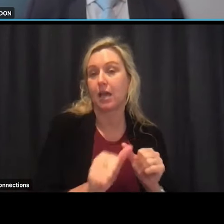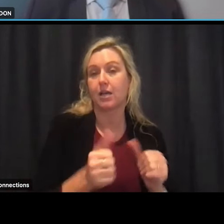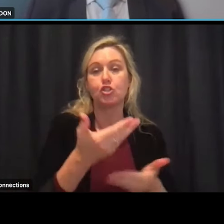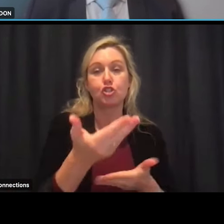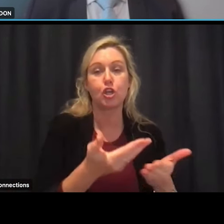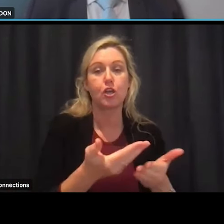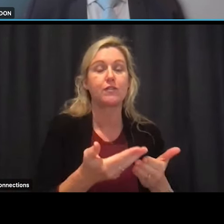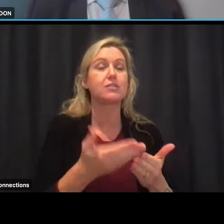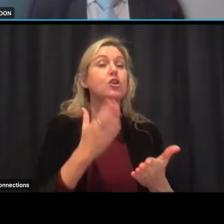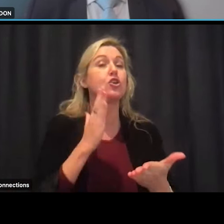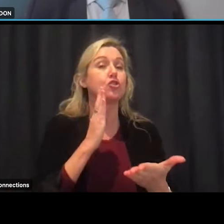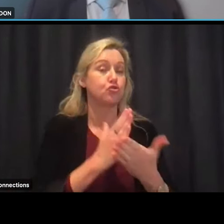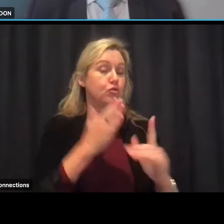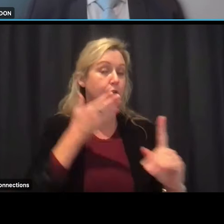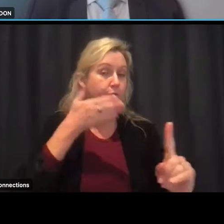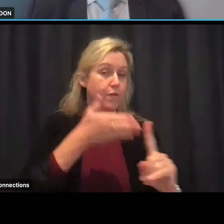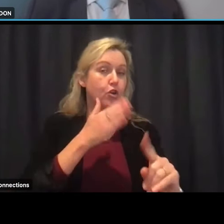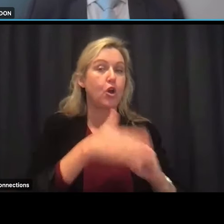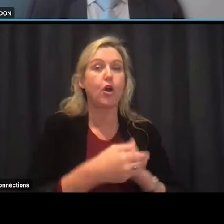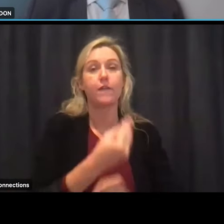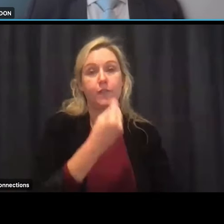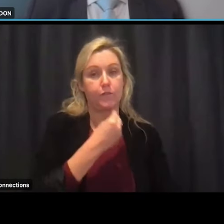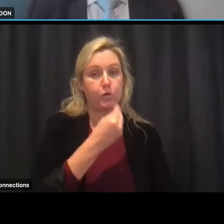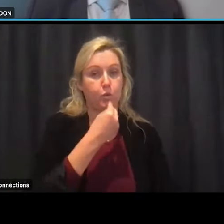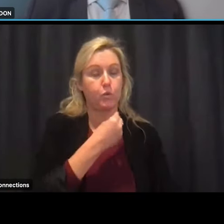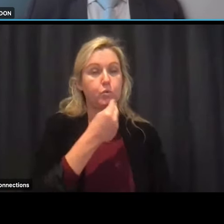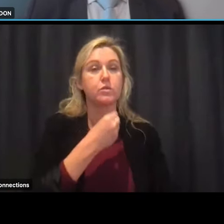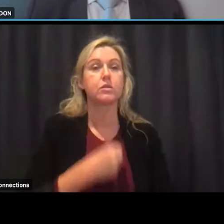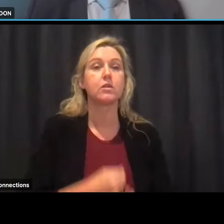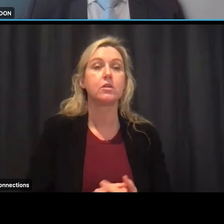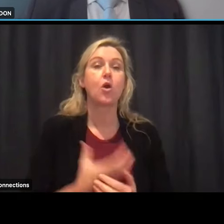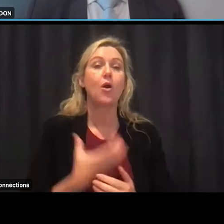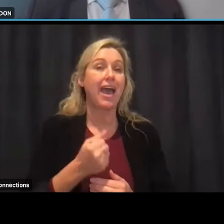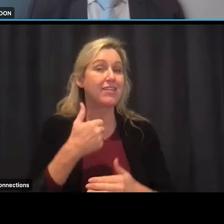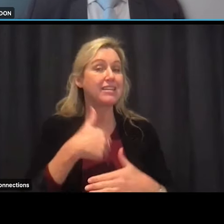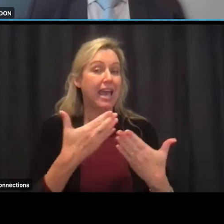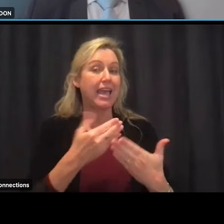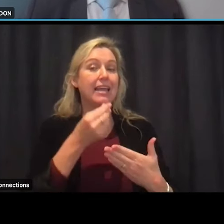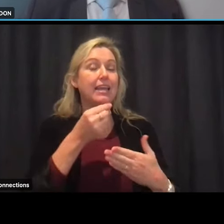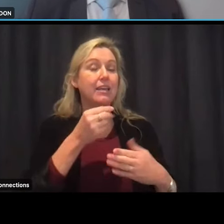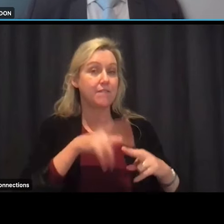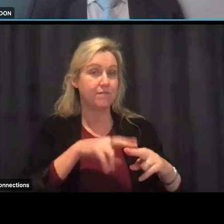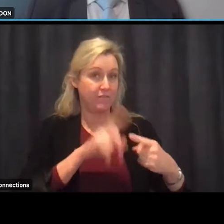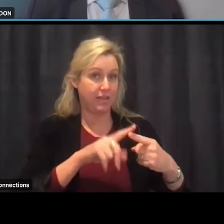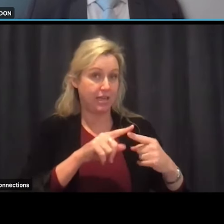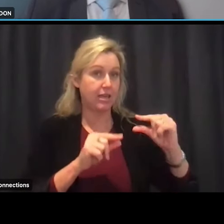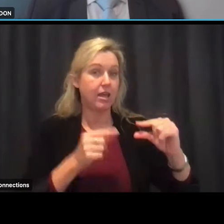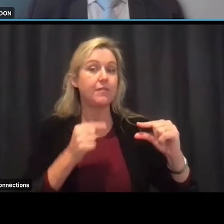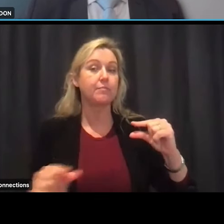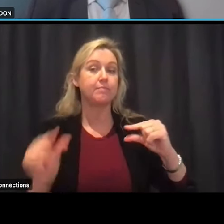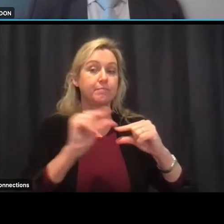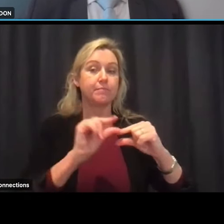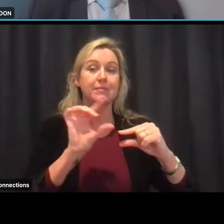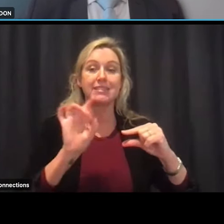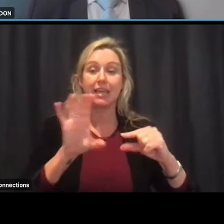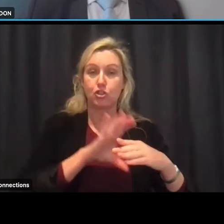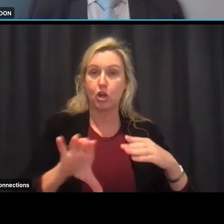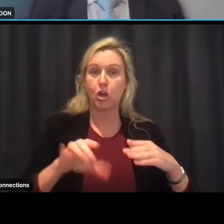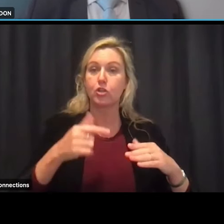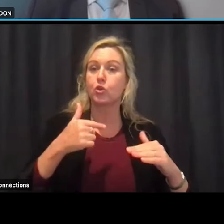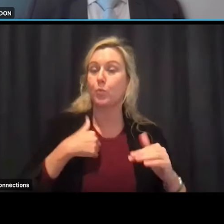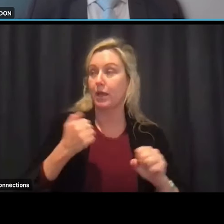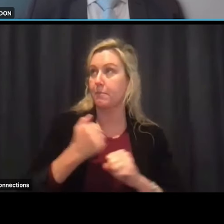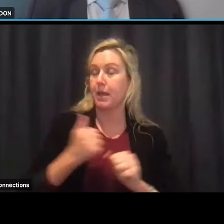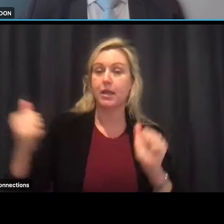nutrition. So to be eligible for the basic daily fee supplement, service providers entered into an agreement with the department.